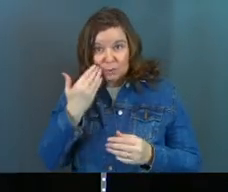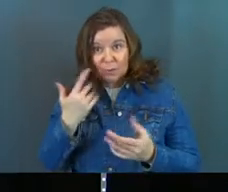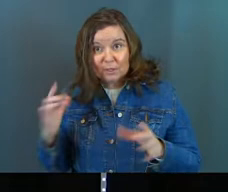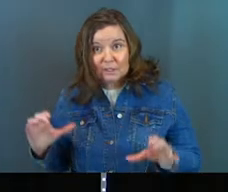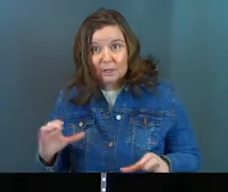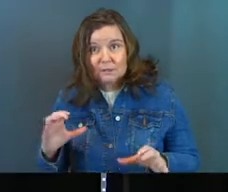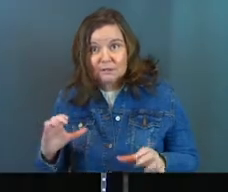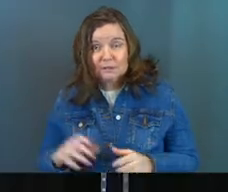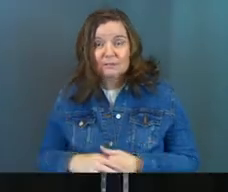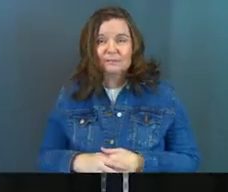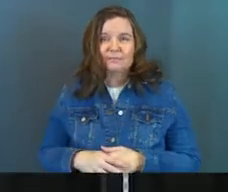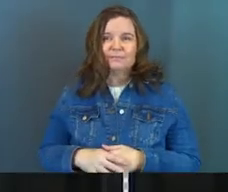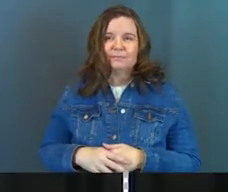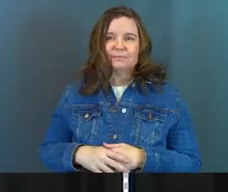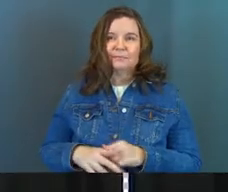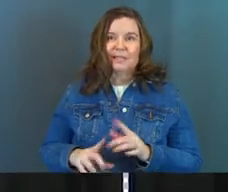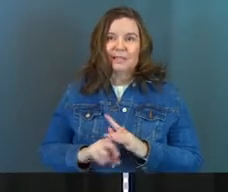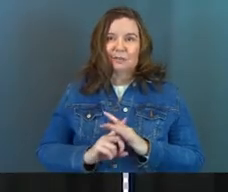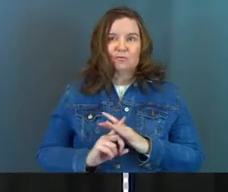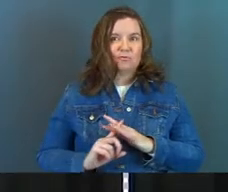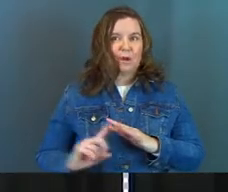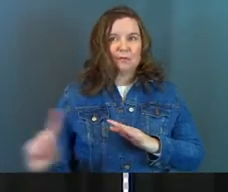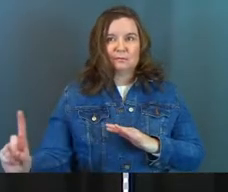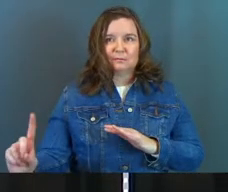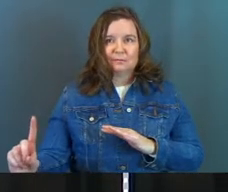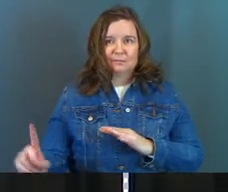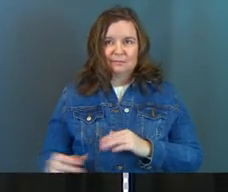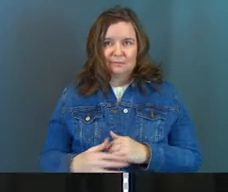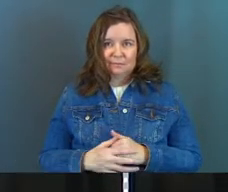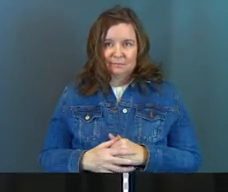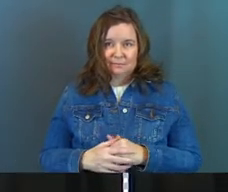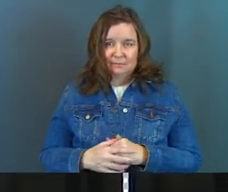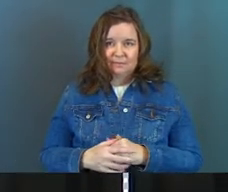what he does? He runs for it.